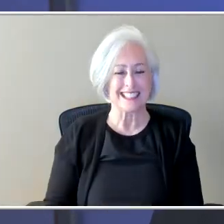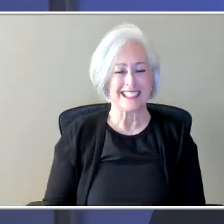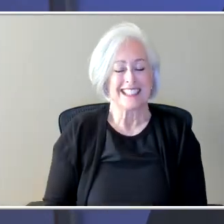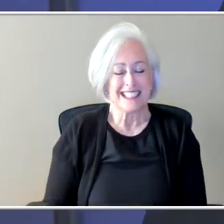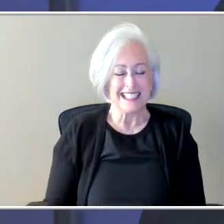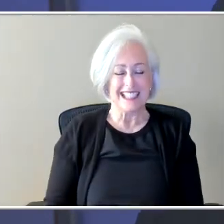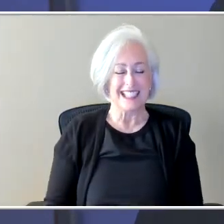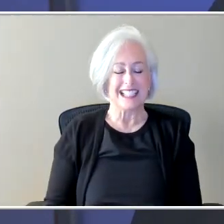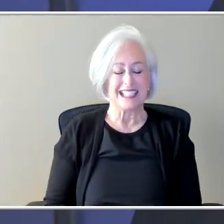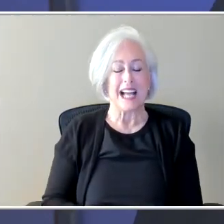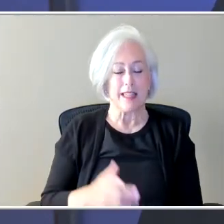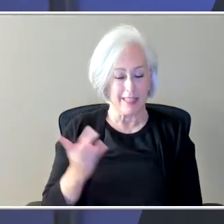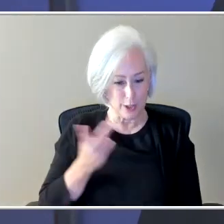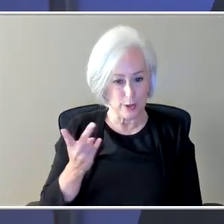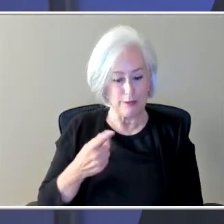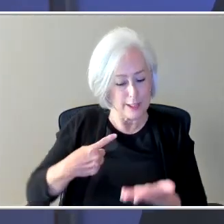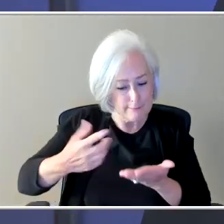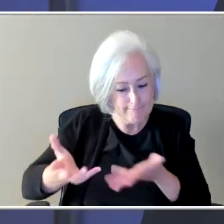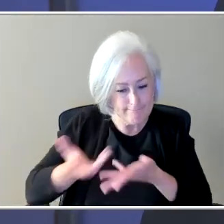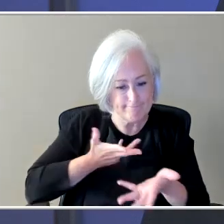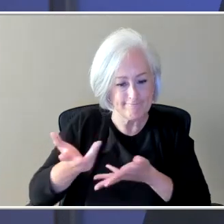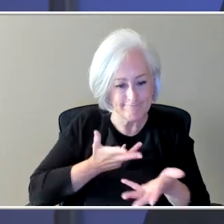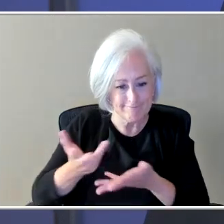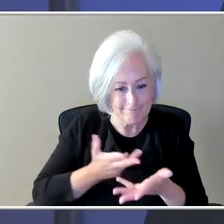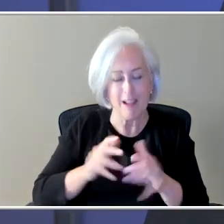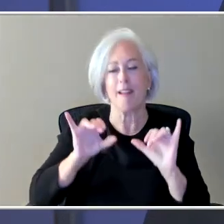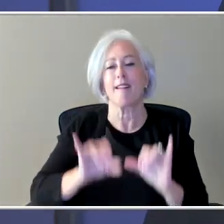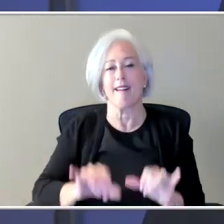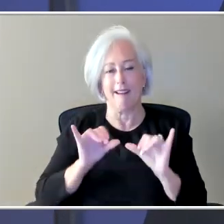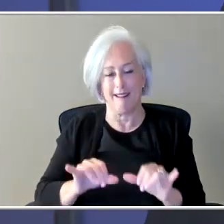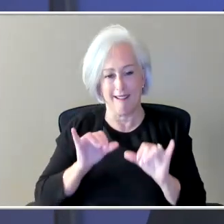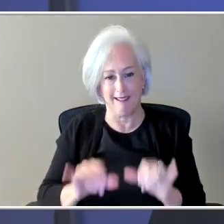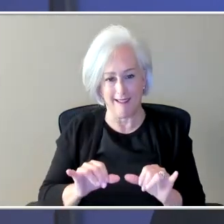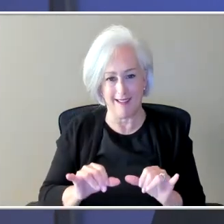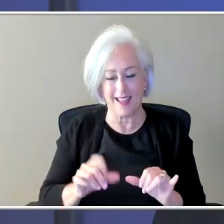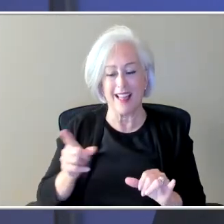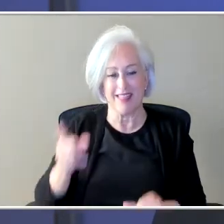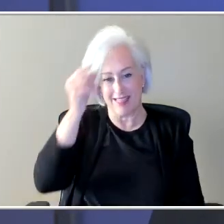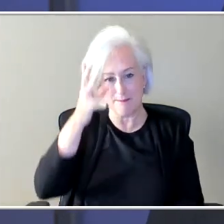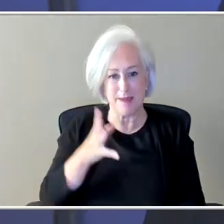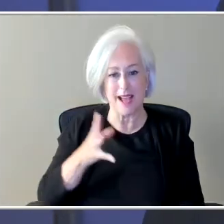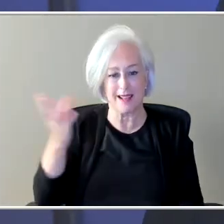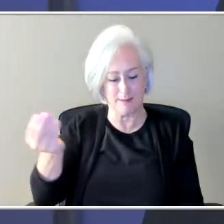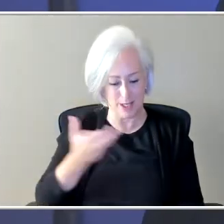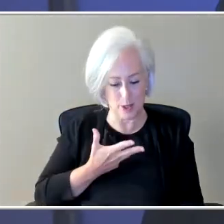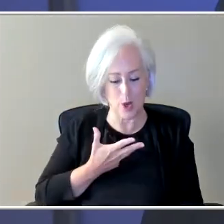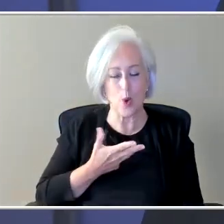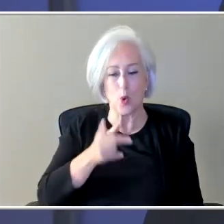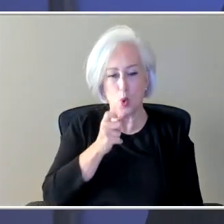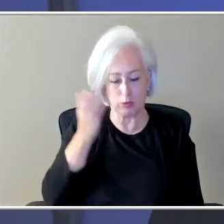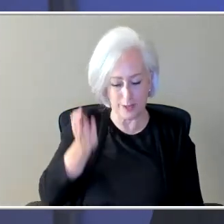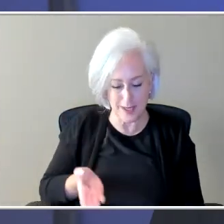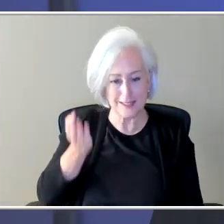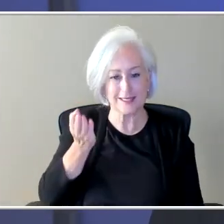started having this amazing exchange and started talking, he informed me who he was, and I prodded